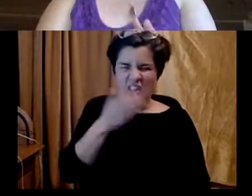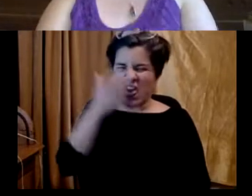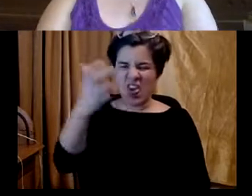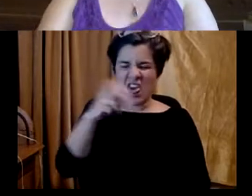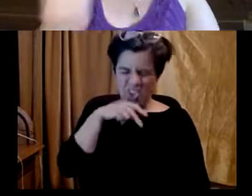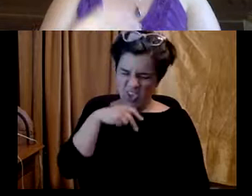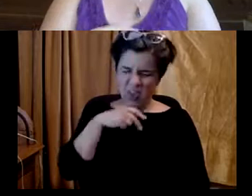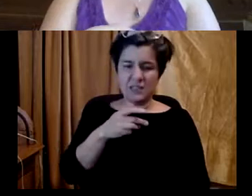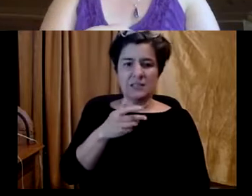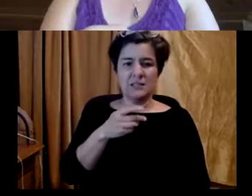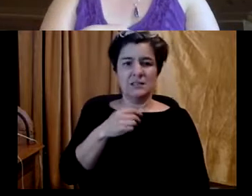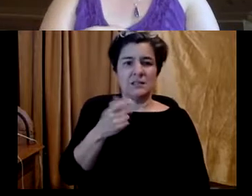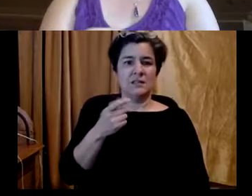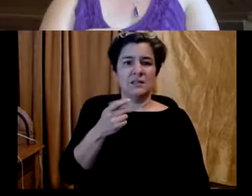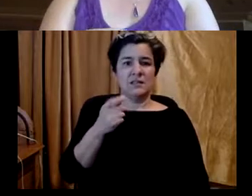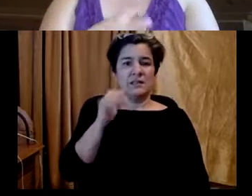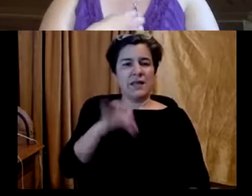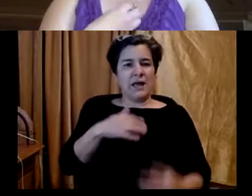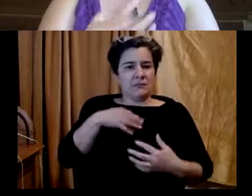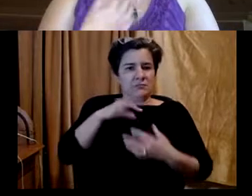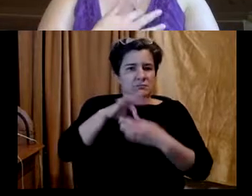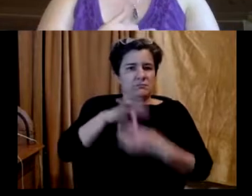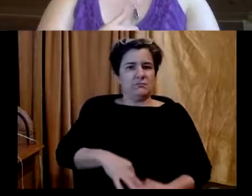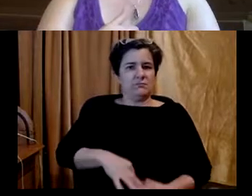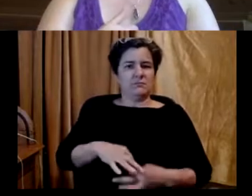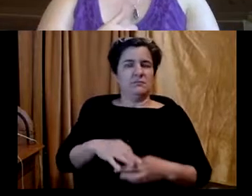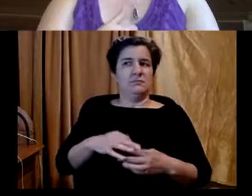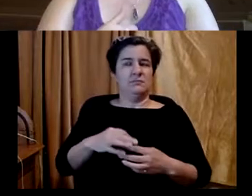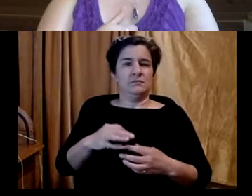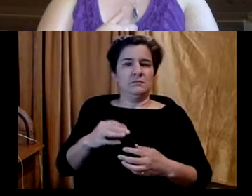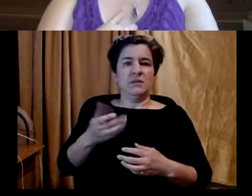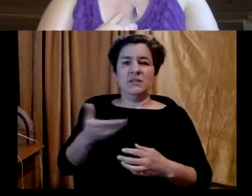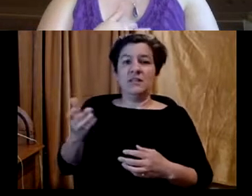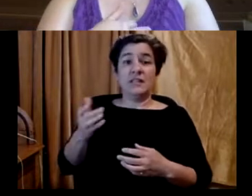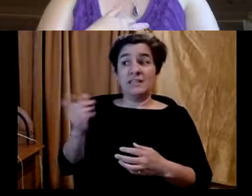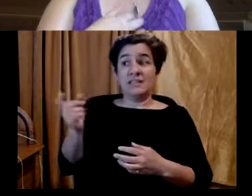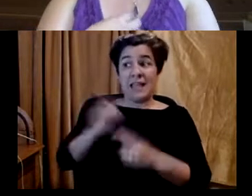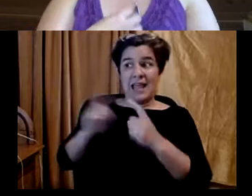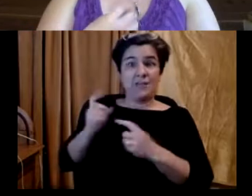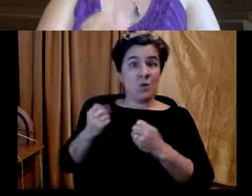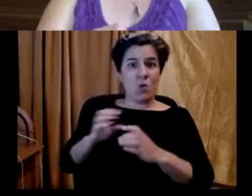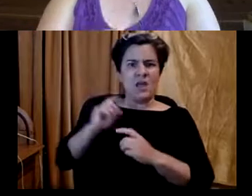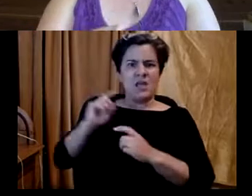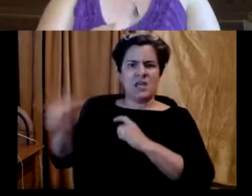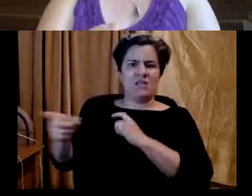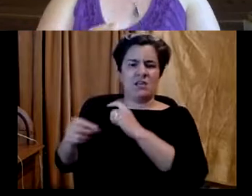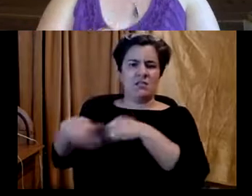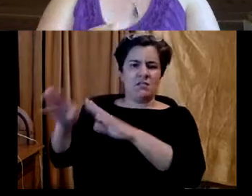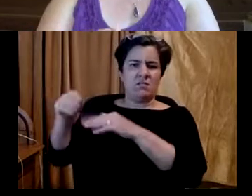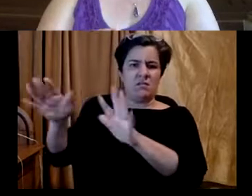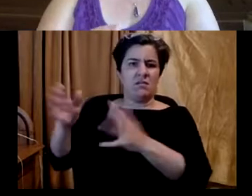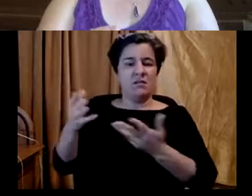Right. And you can go back to all the things that he gave you that you didn't want. And again, you might want to do this with